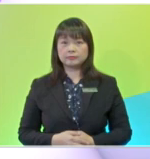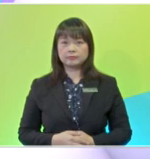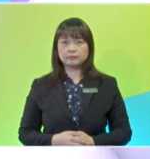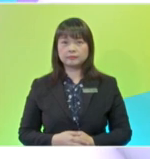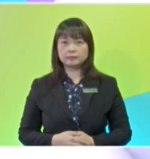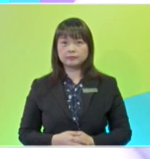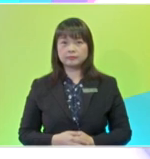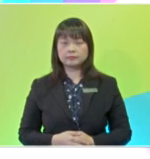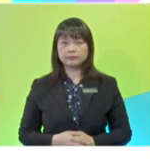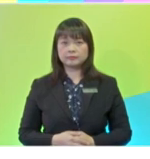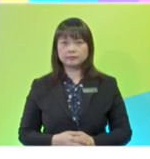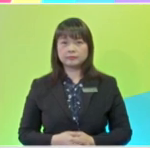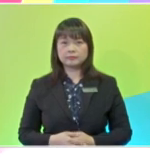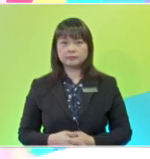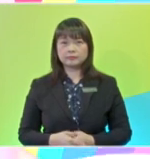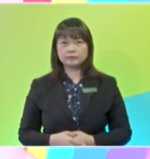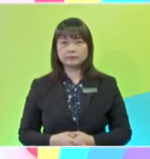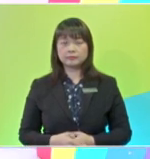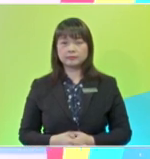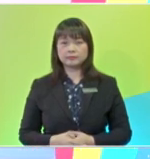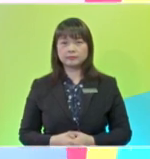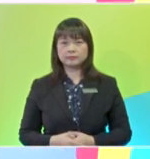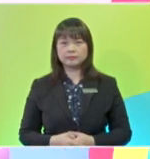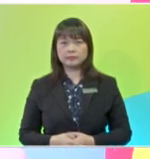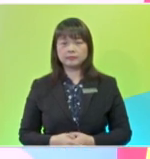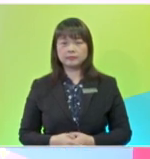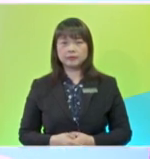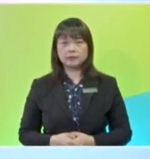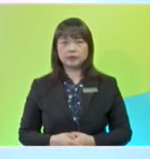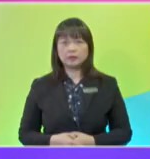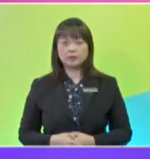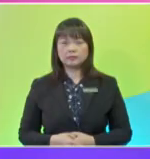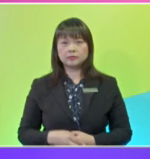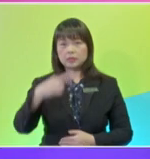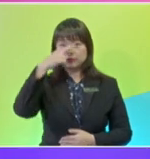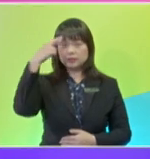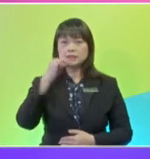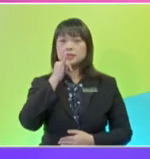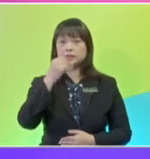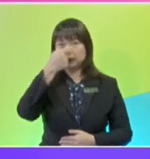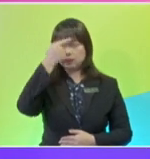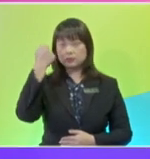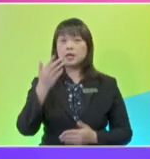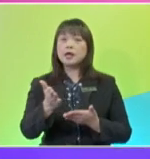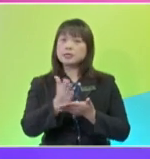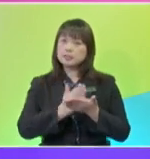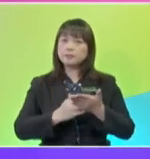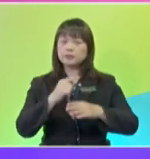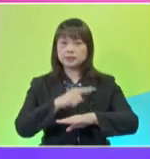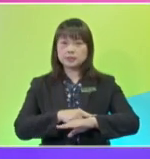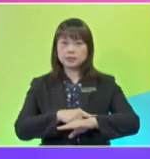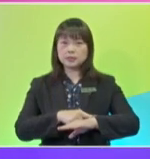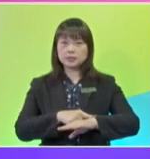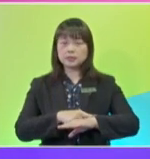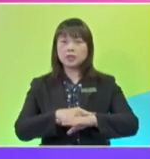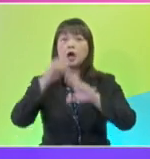okay? He's going to be telling the answer. Yes, okay. I'll be letting you know why. Okay. The reason is because sometimes it starts to get cloudy